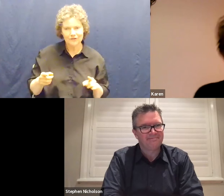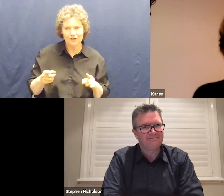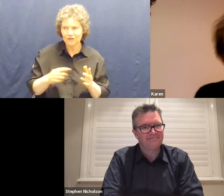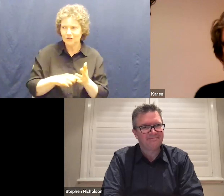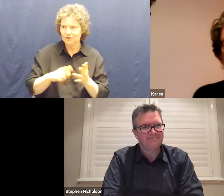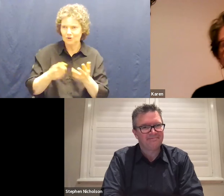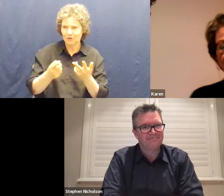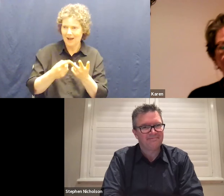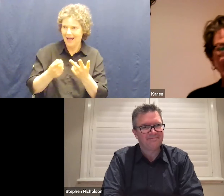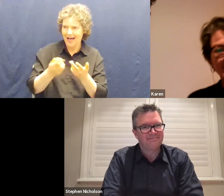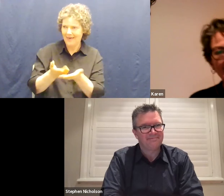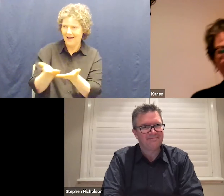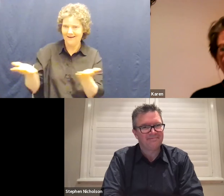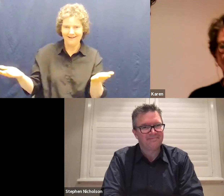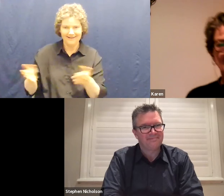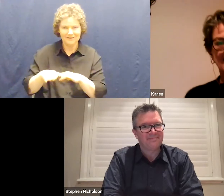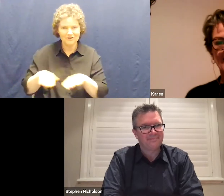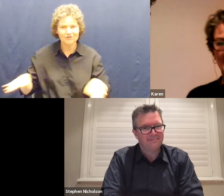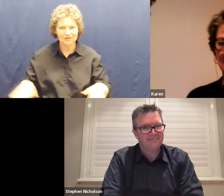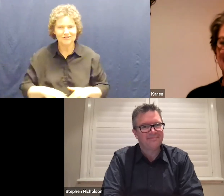else that's not a coder.